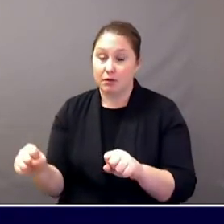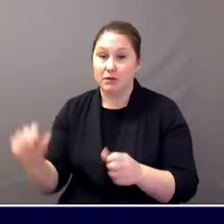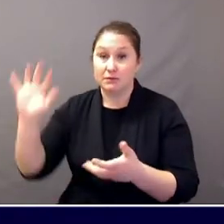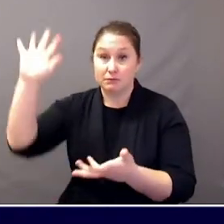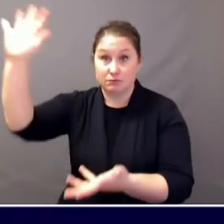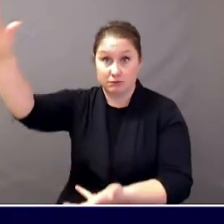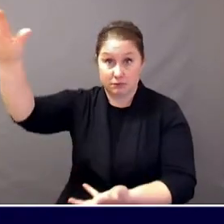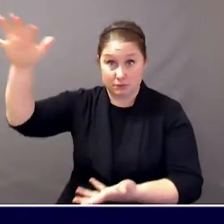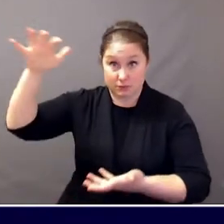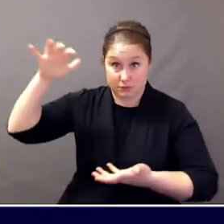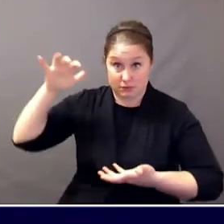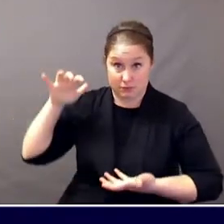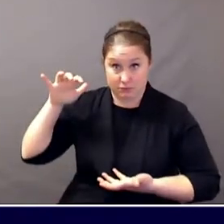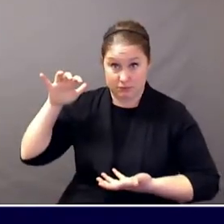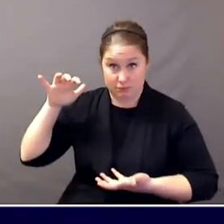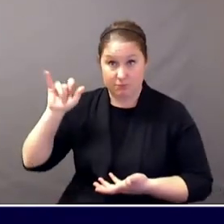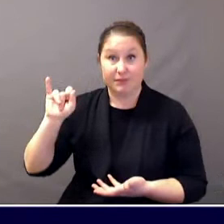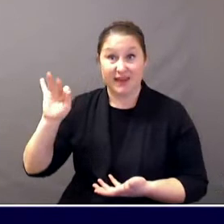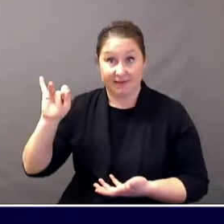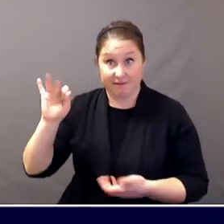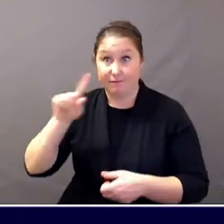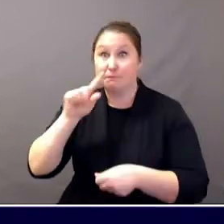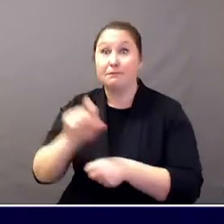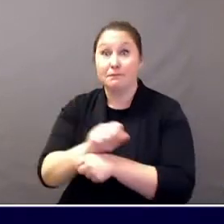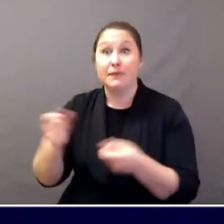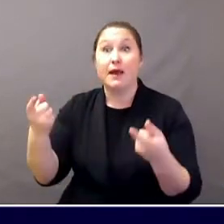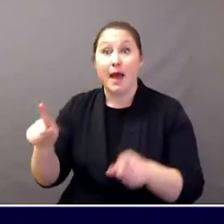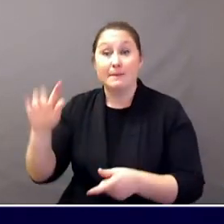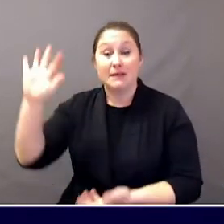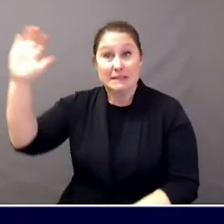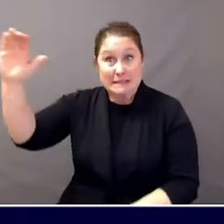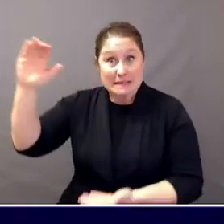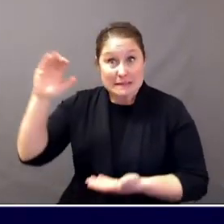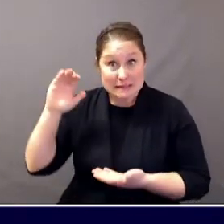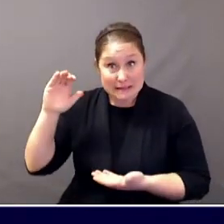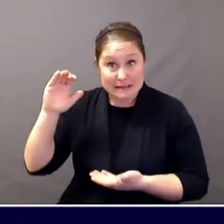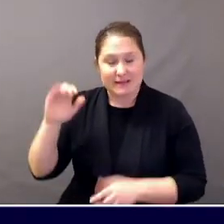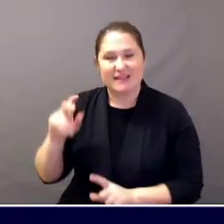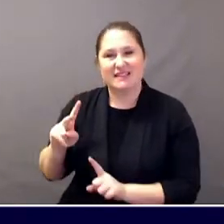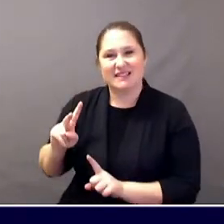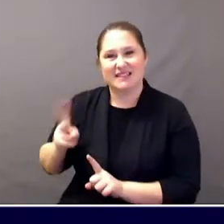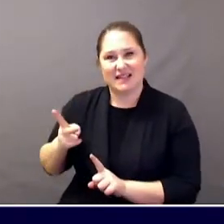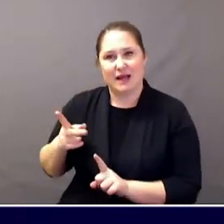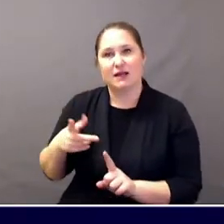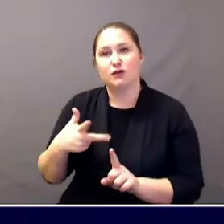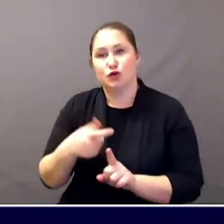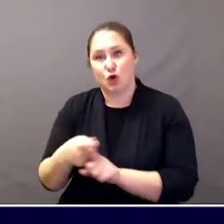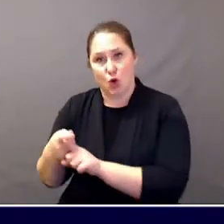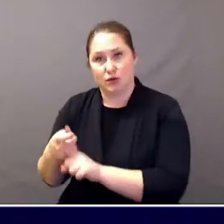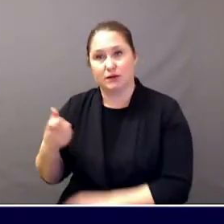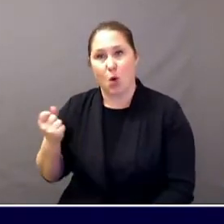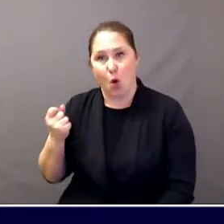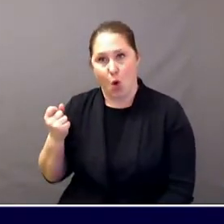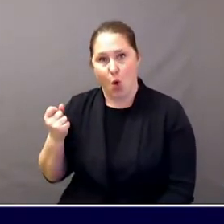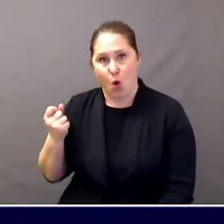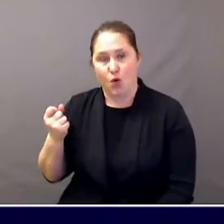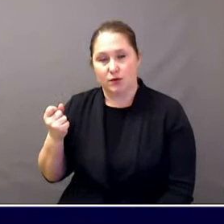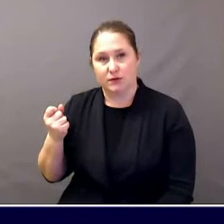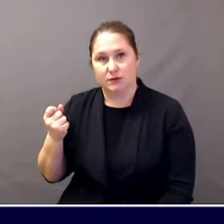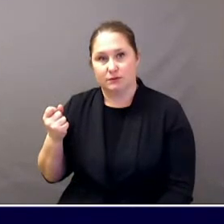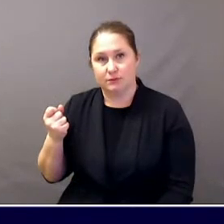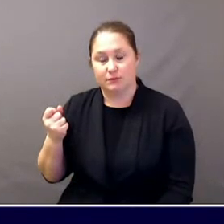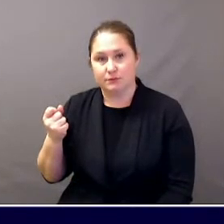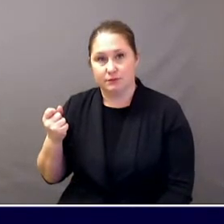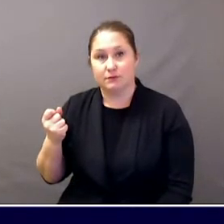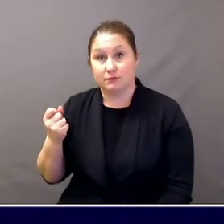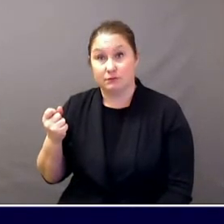the state, if or when that happens, these second doses that were previously held in reserve, which now might be pushed to states to be